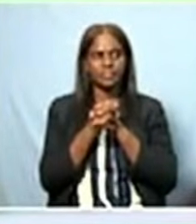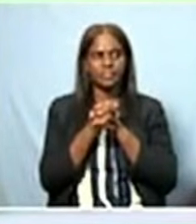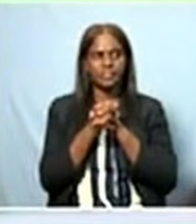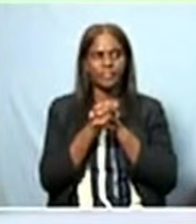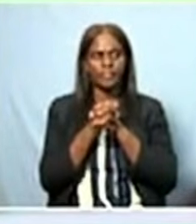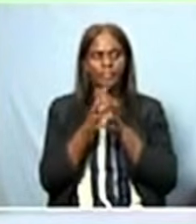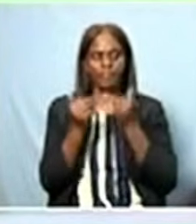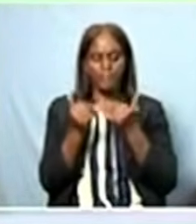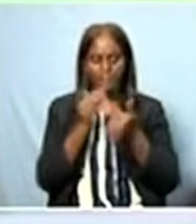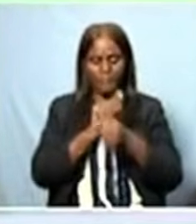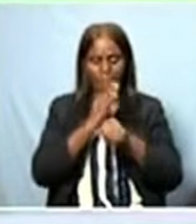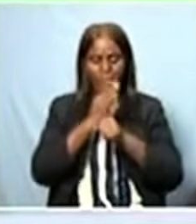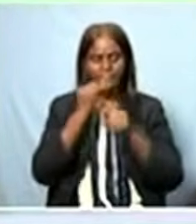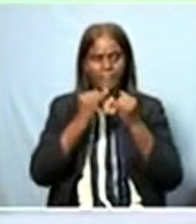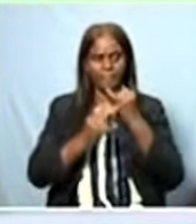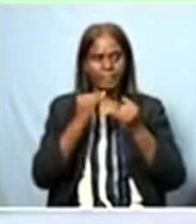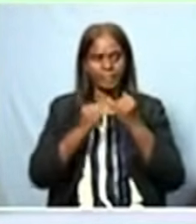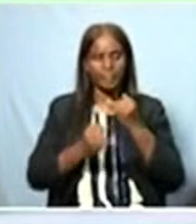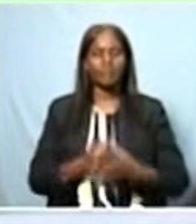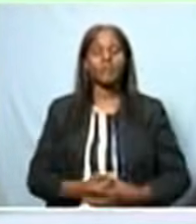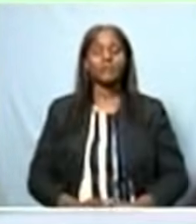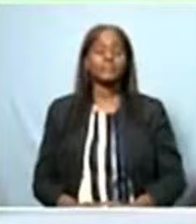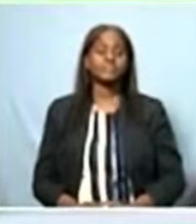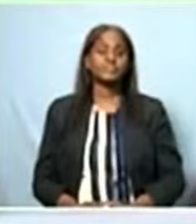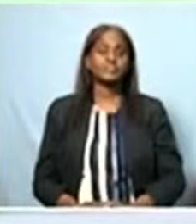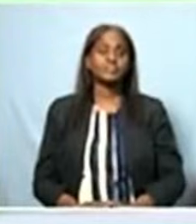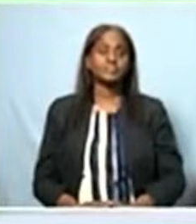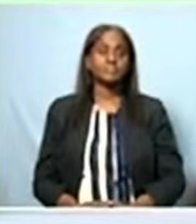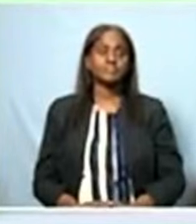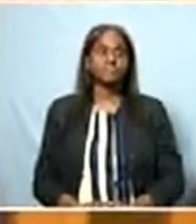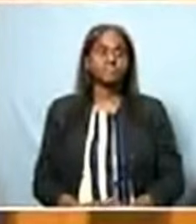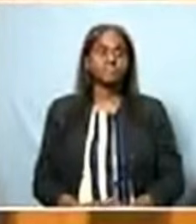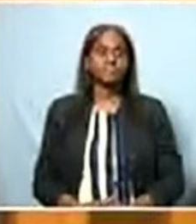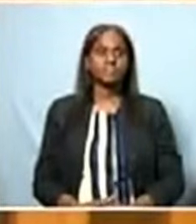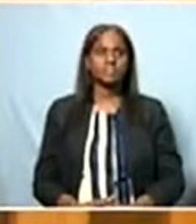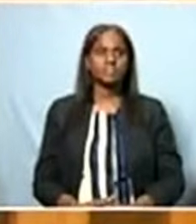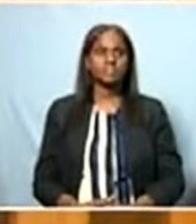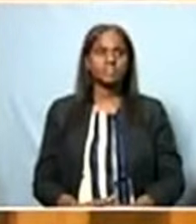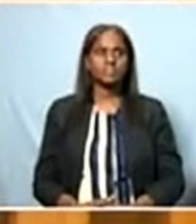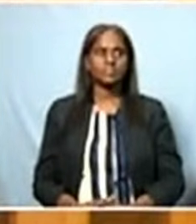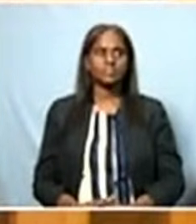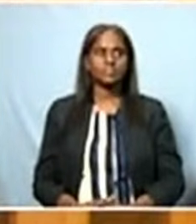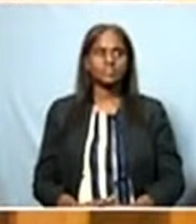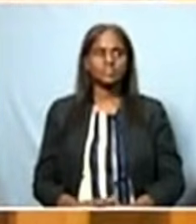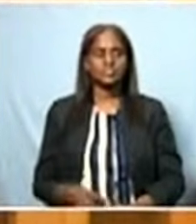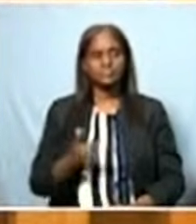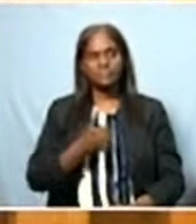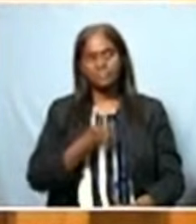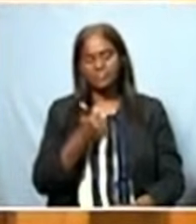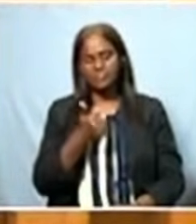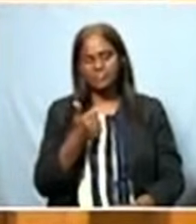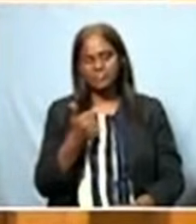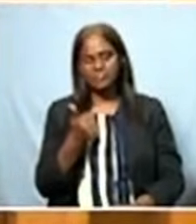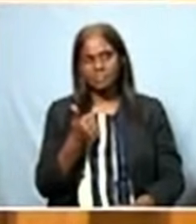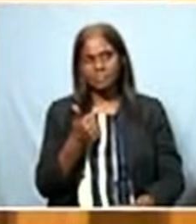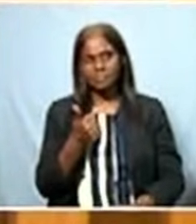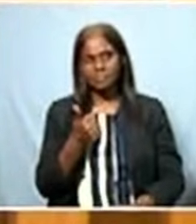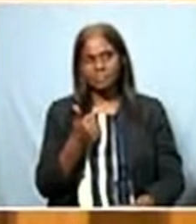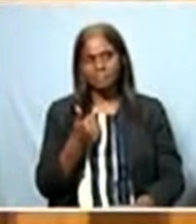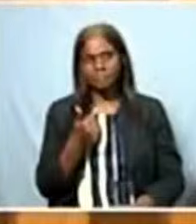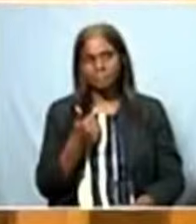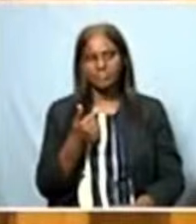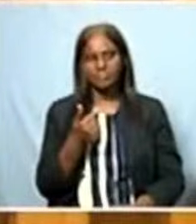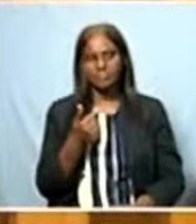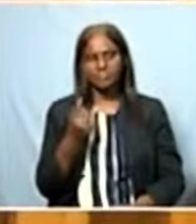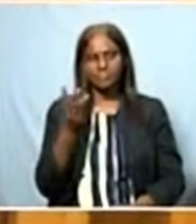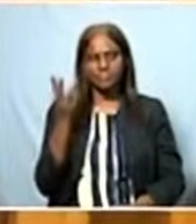and thereafter adjourn sine die. We also had Her Honor the Vice President's question time. This is a segment of 45 minutes. Members